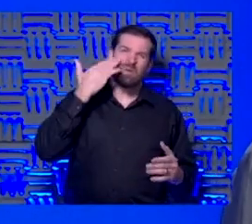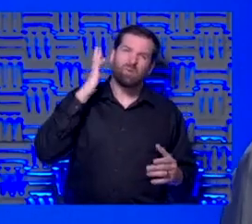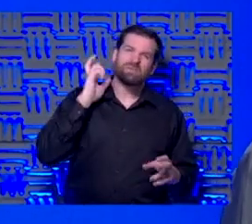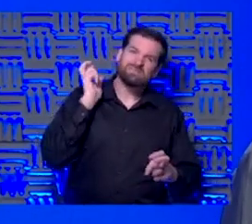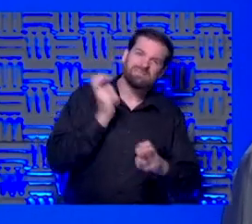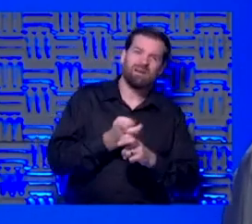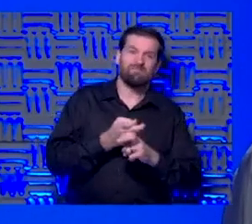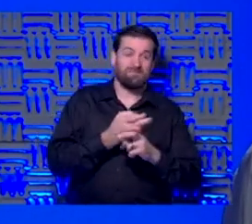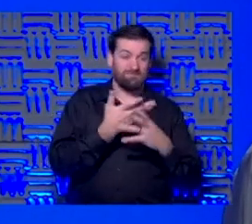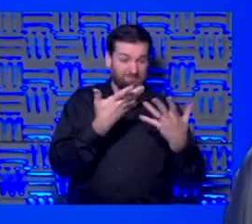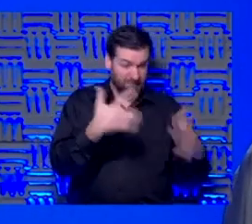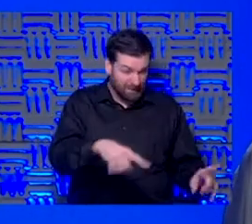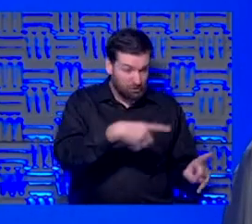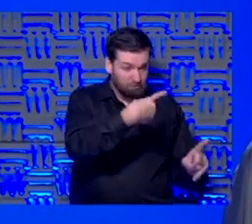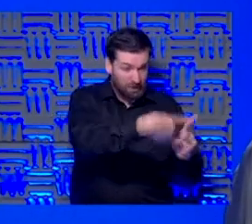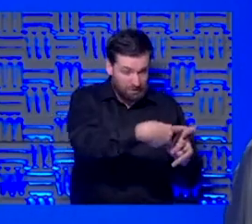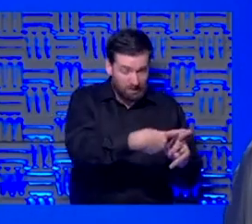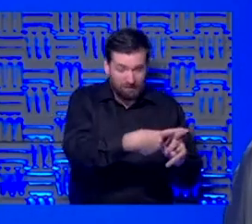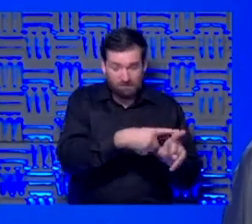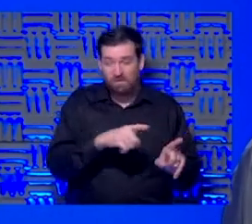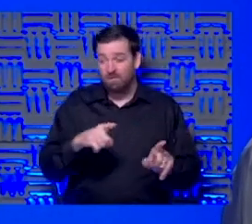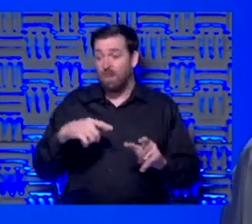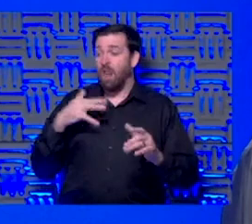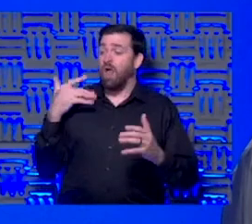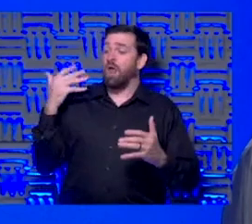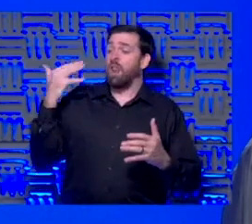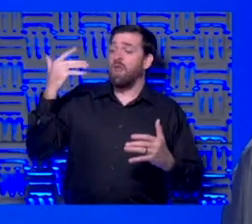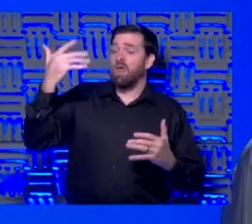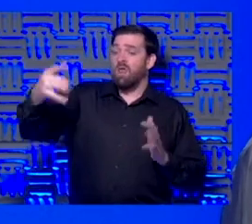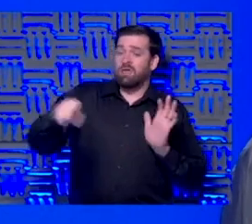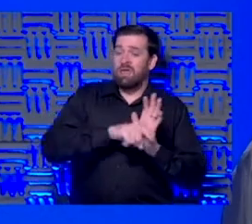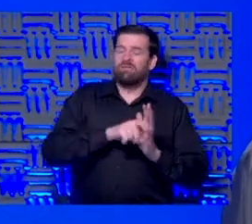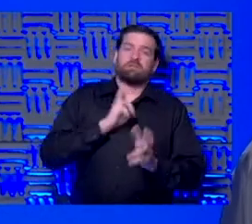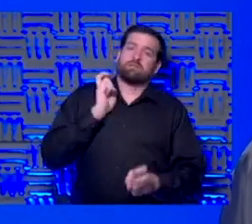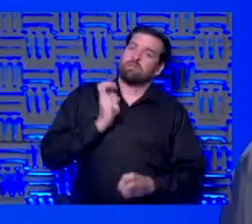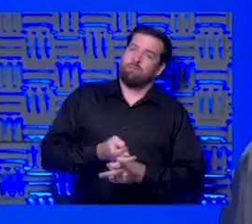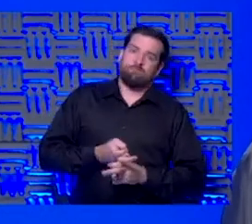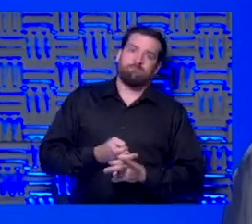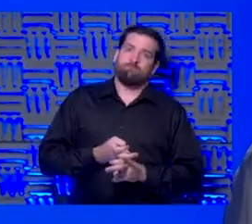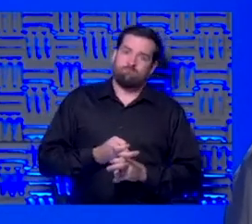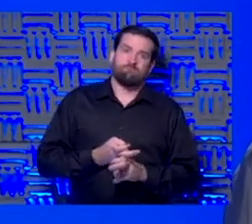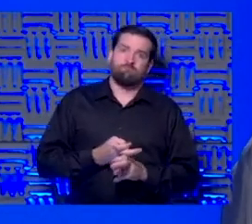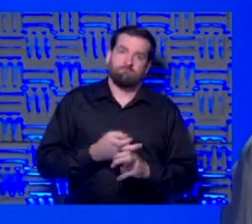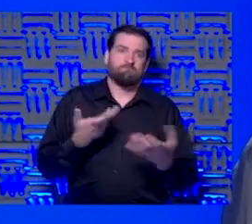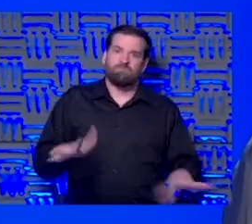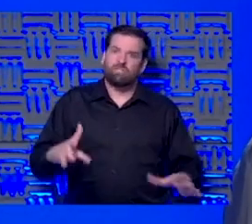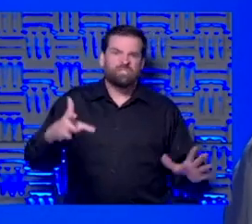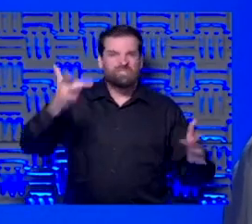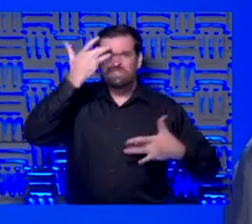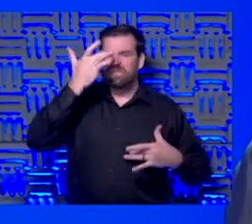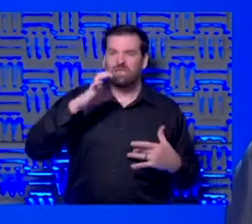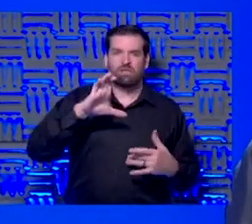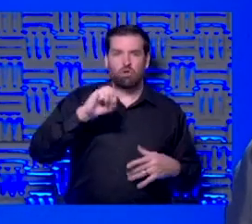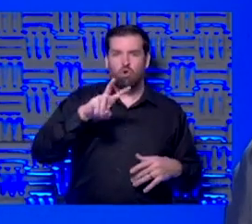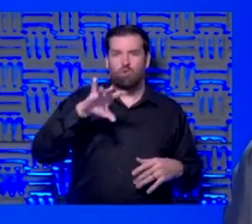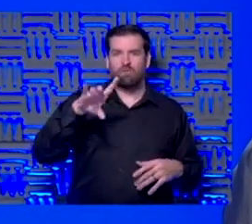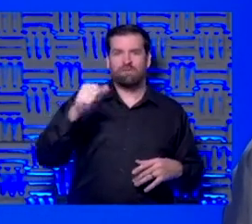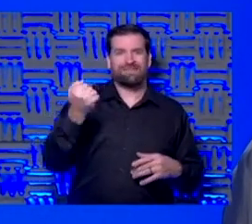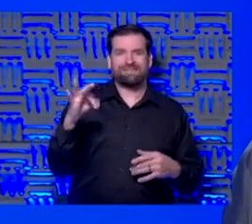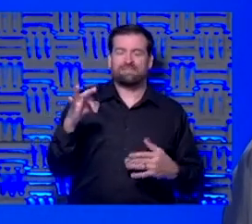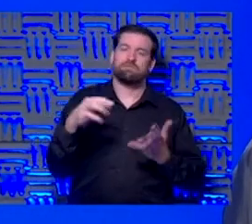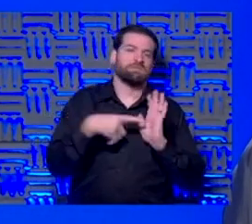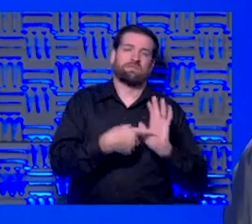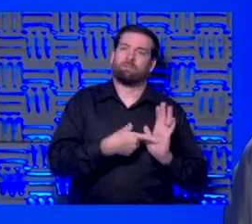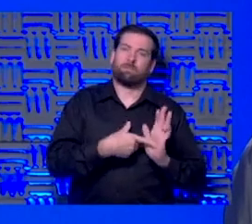get negative PCRs after a positive test or the illness from COVID-19. So those are new updated